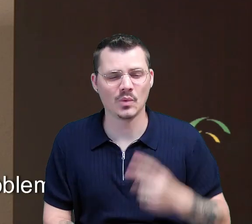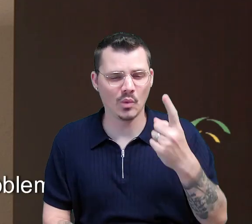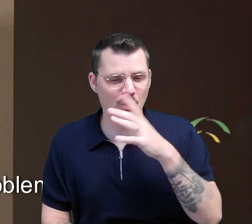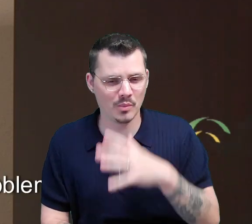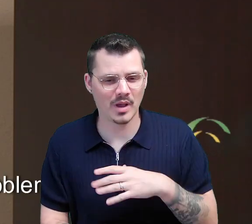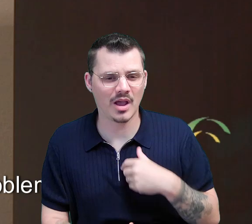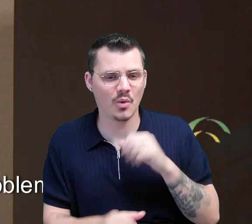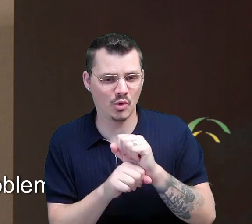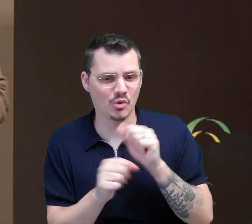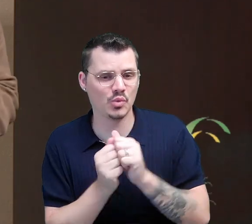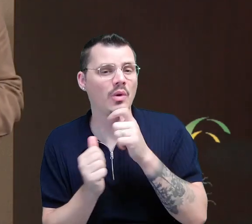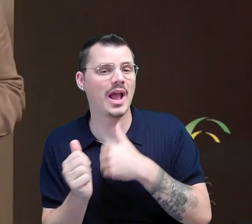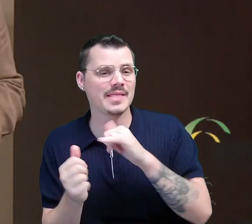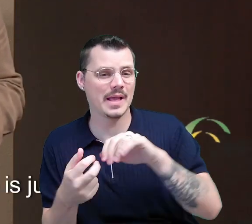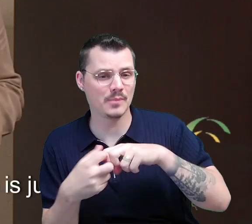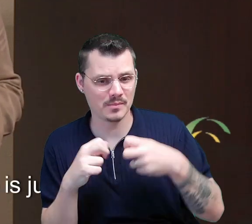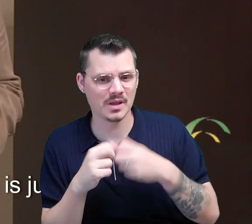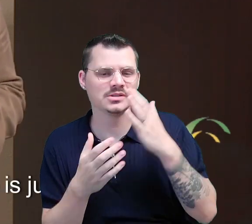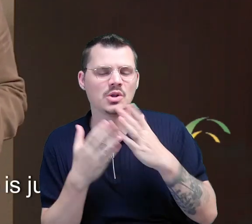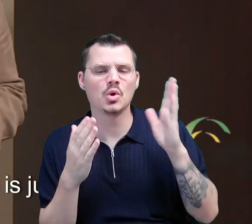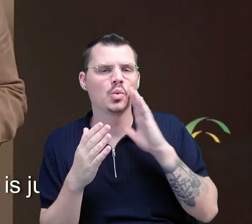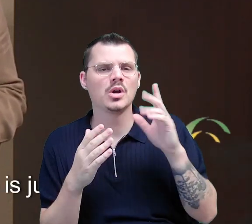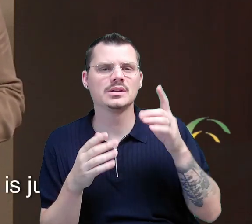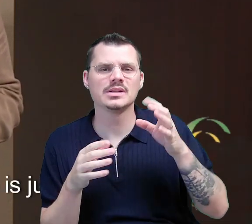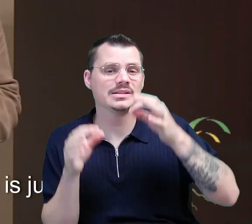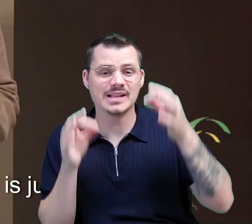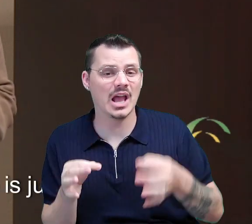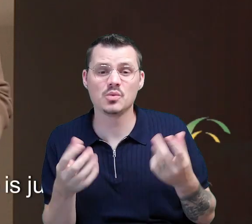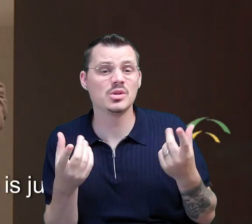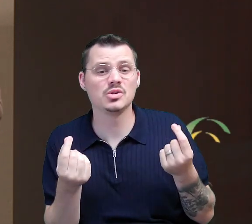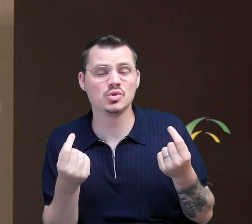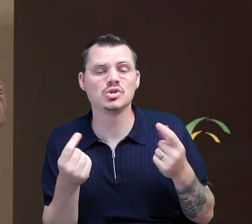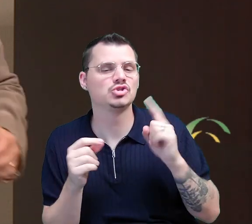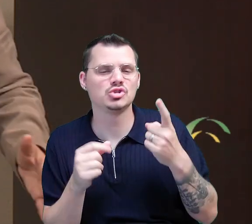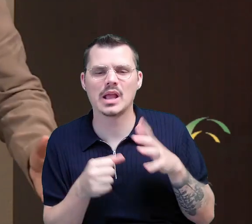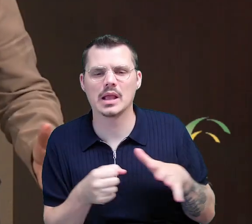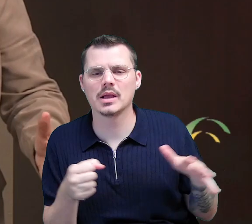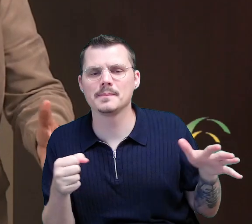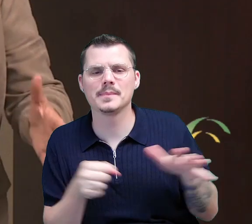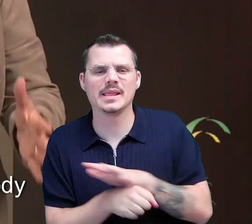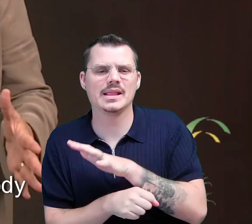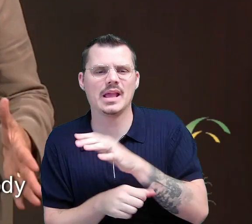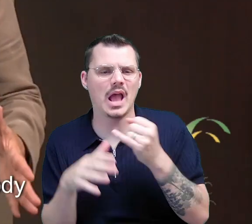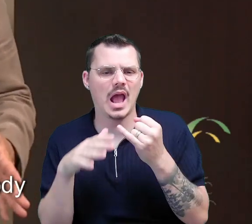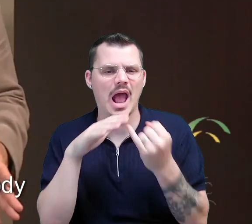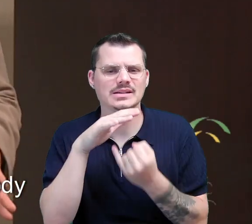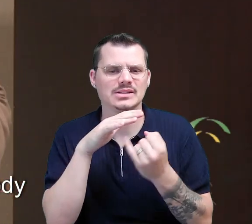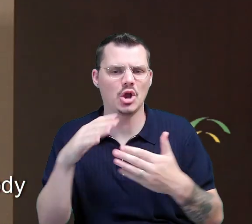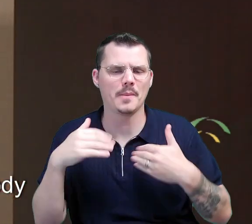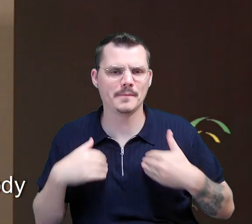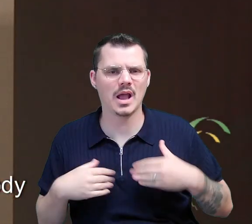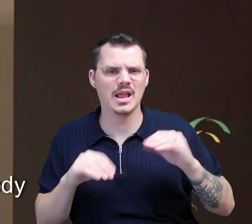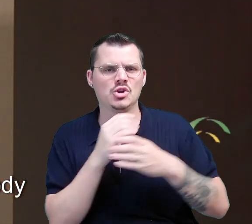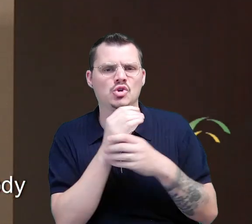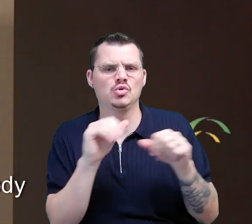gal I worked with who had this problem, somebody decided what they would do is just completely isolate her body